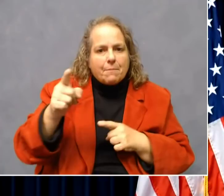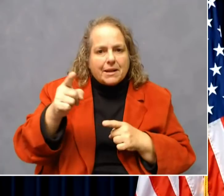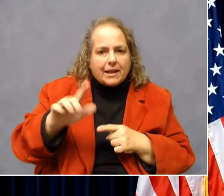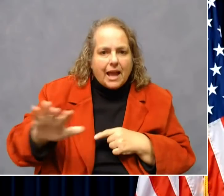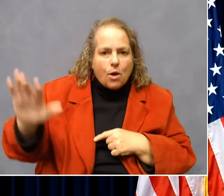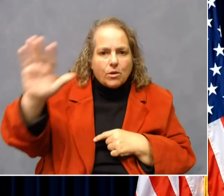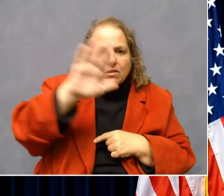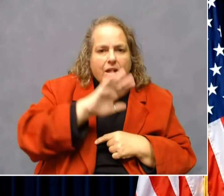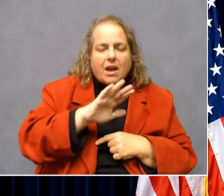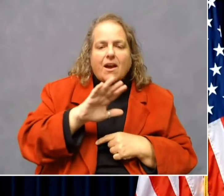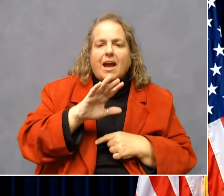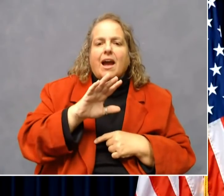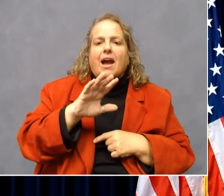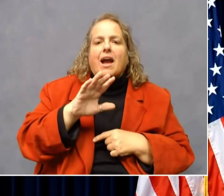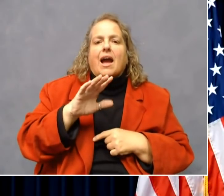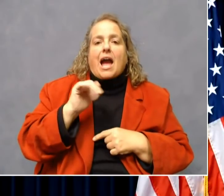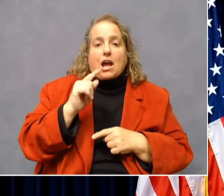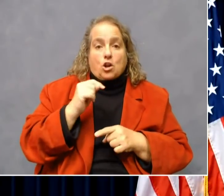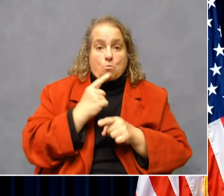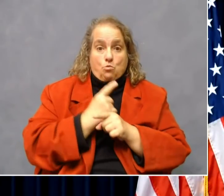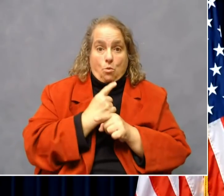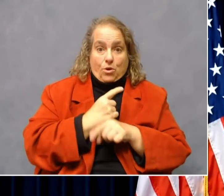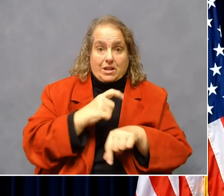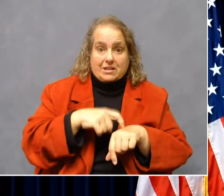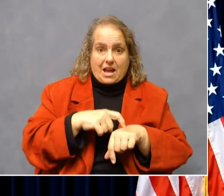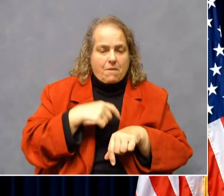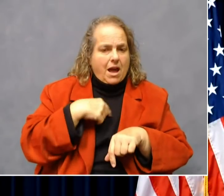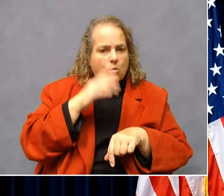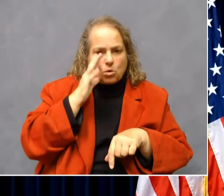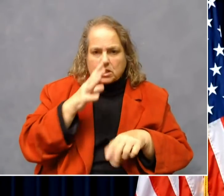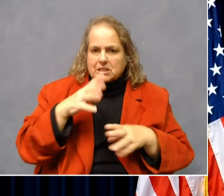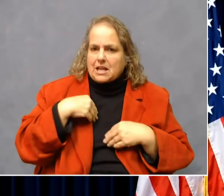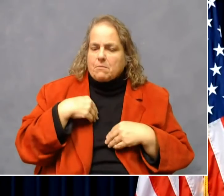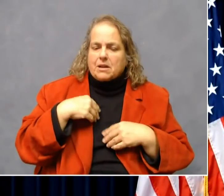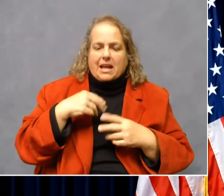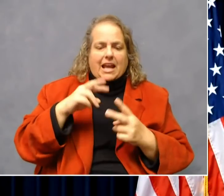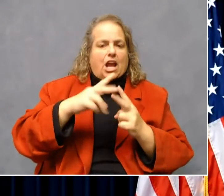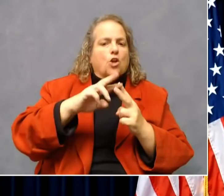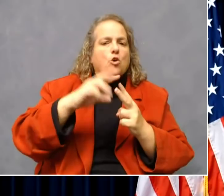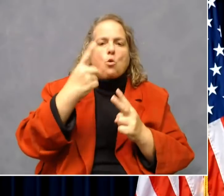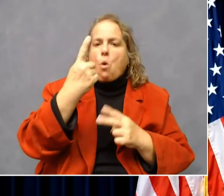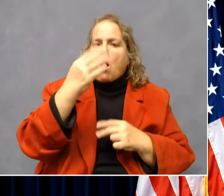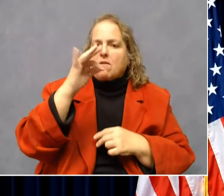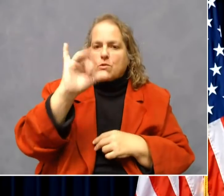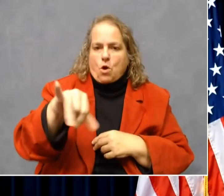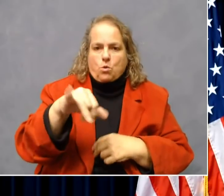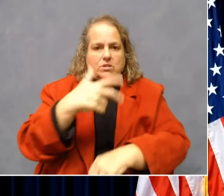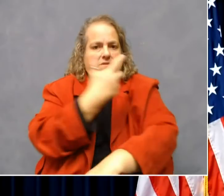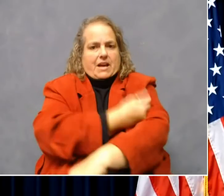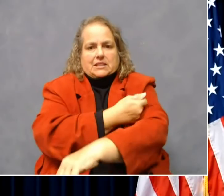the appropriate time, I will take either of these vaccines. I believe that